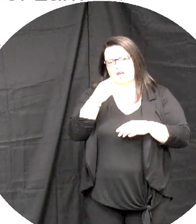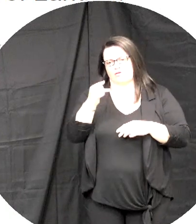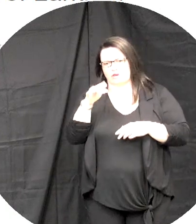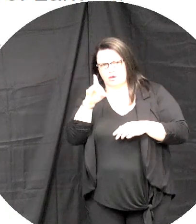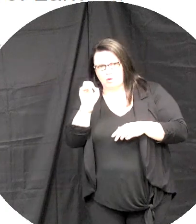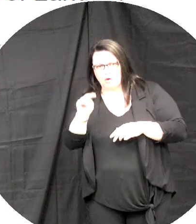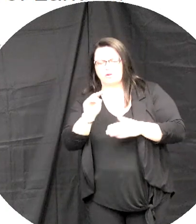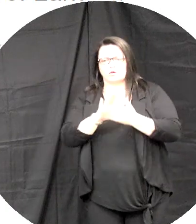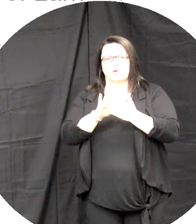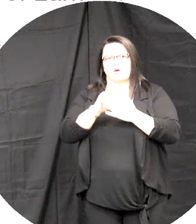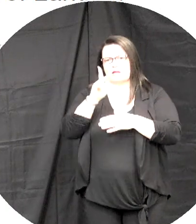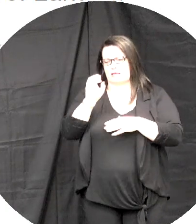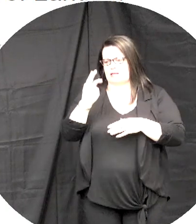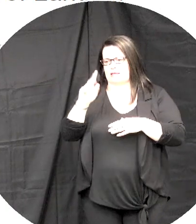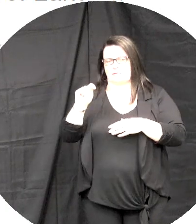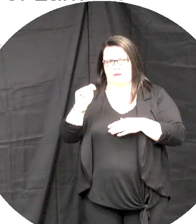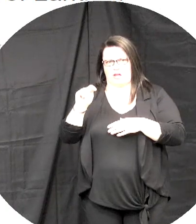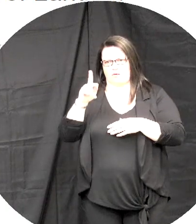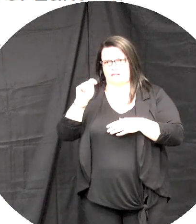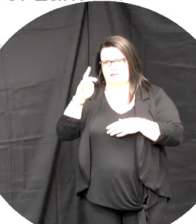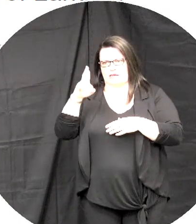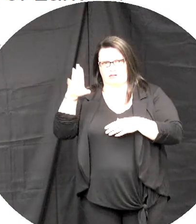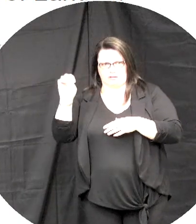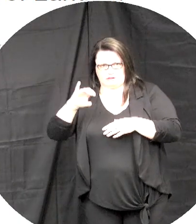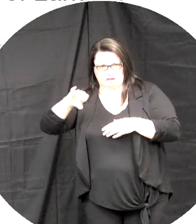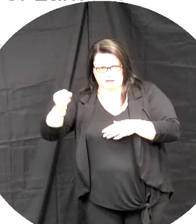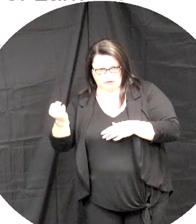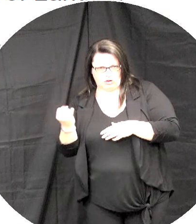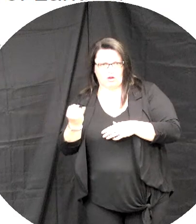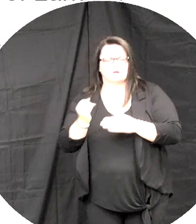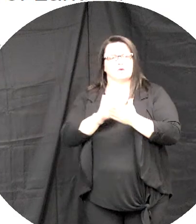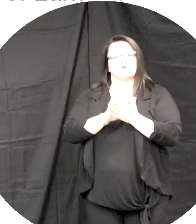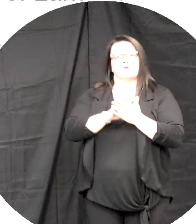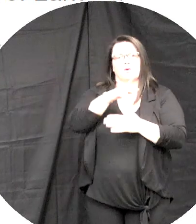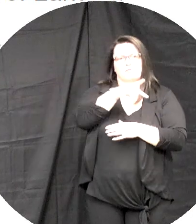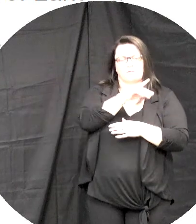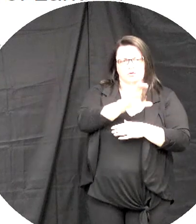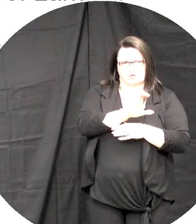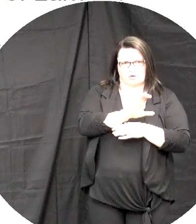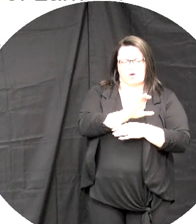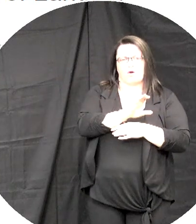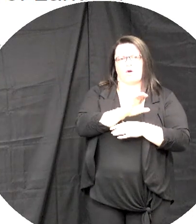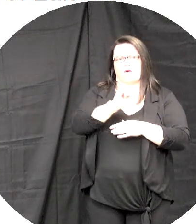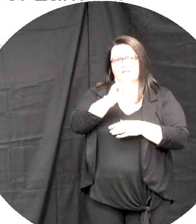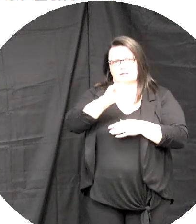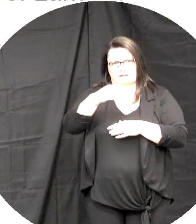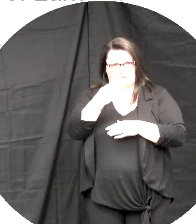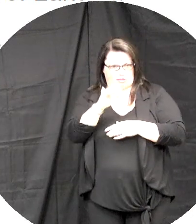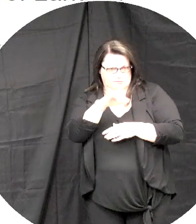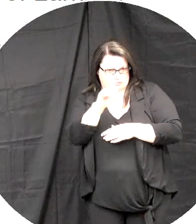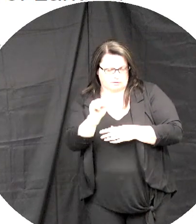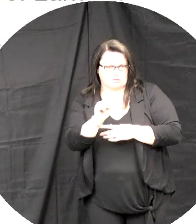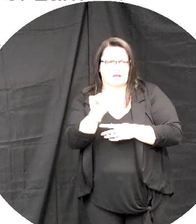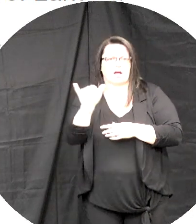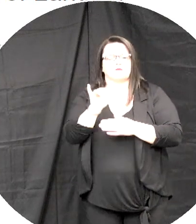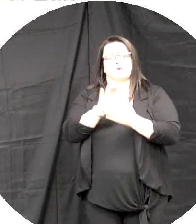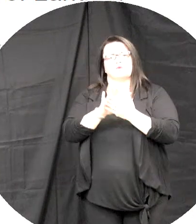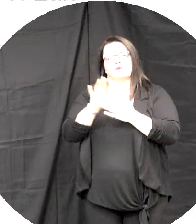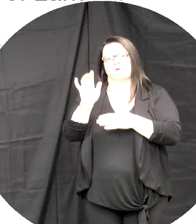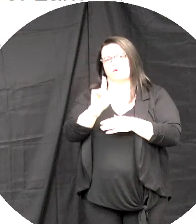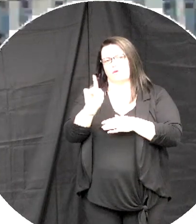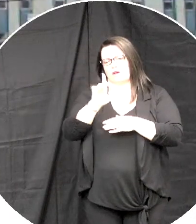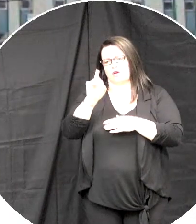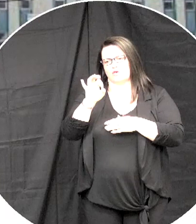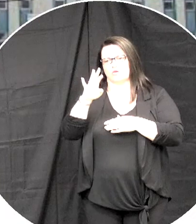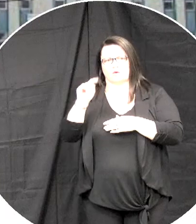Kenmount Terrace, St. John's, a school in Portugal Cove, and St. Philip's, and a school in Dorset Collegiate. A